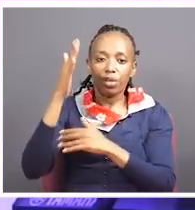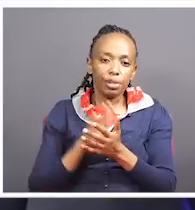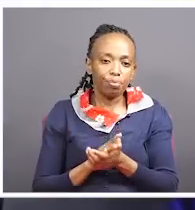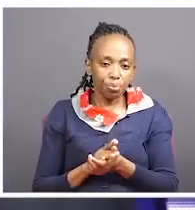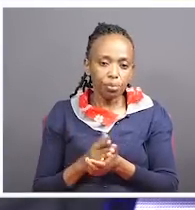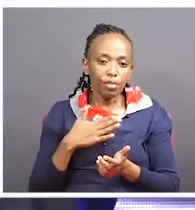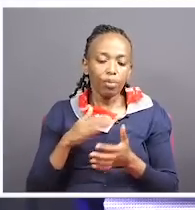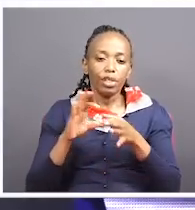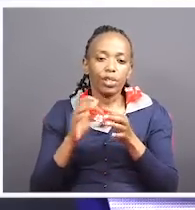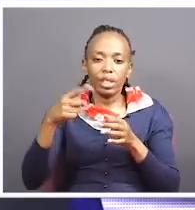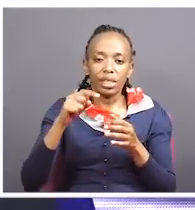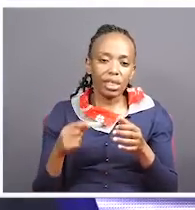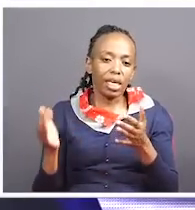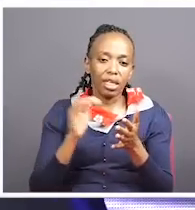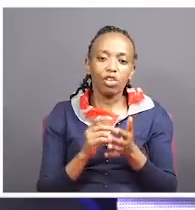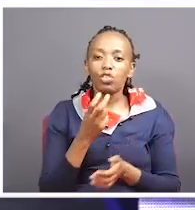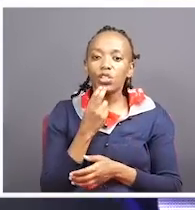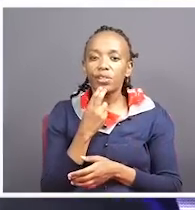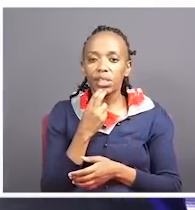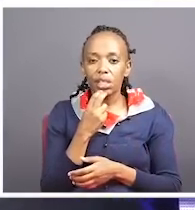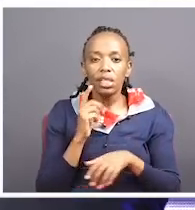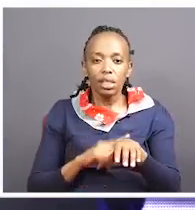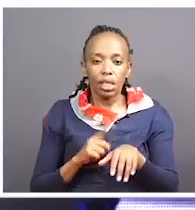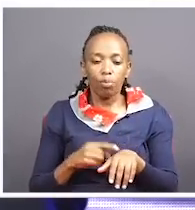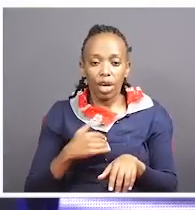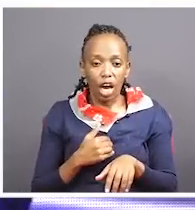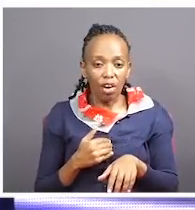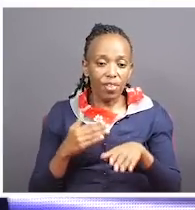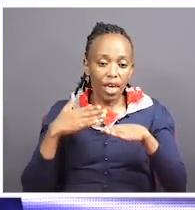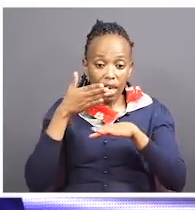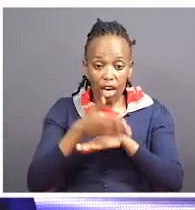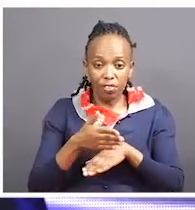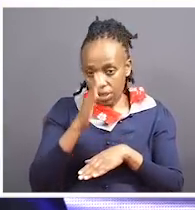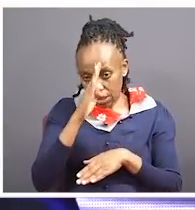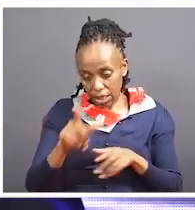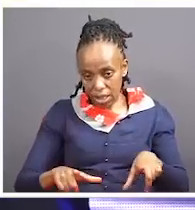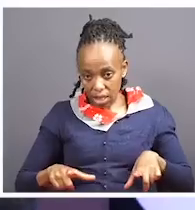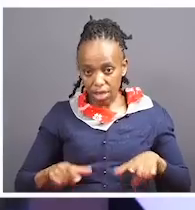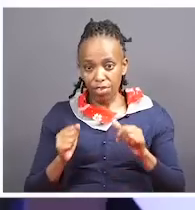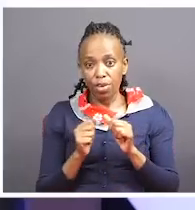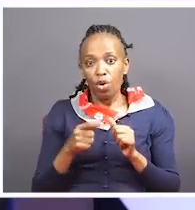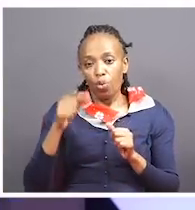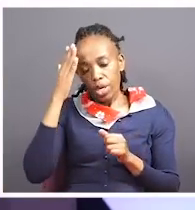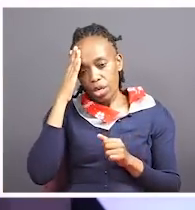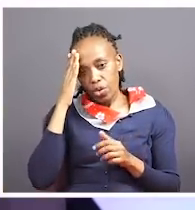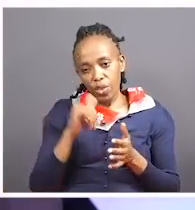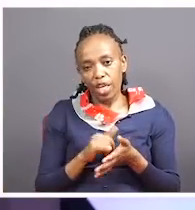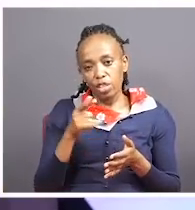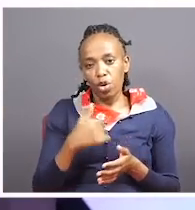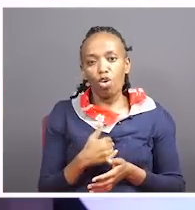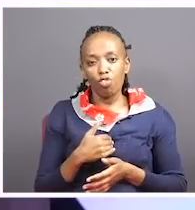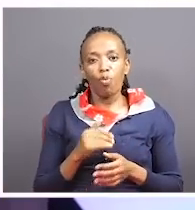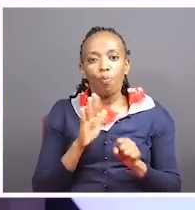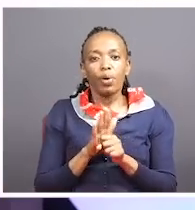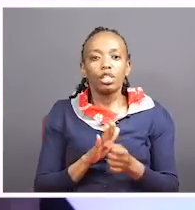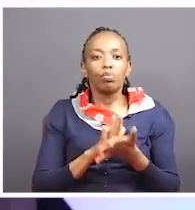God. And please join us again on Tuesday when we will have the After Sunday Live. We do know that